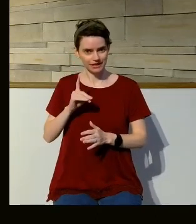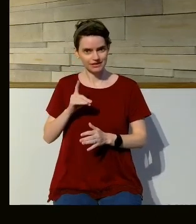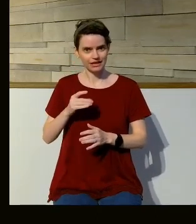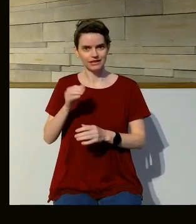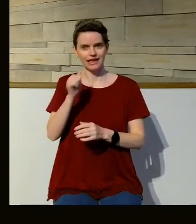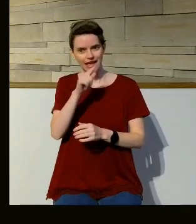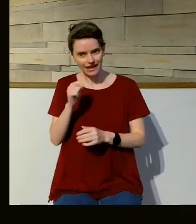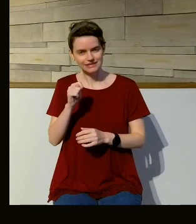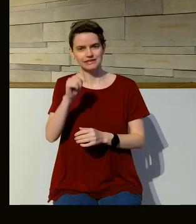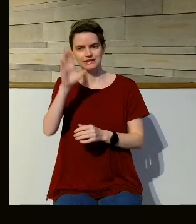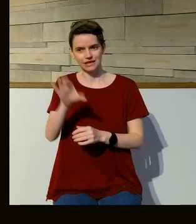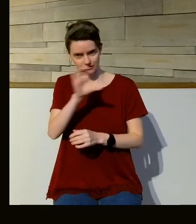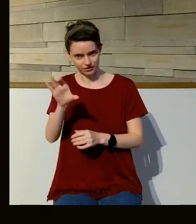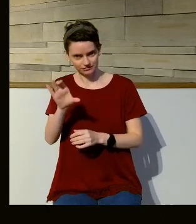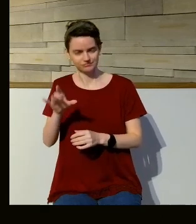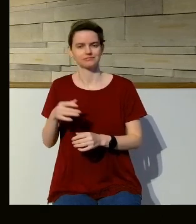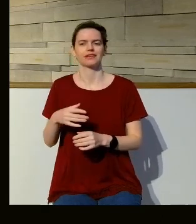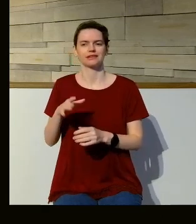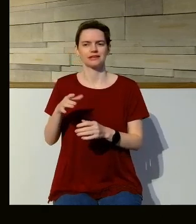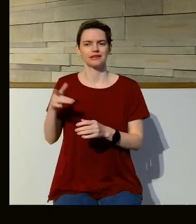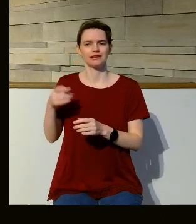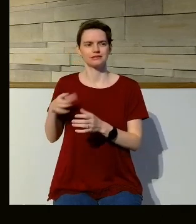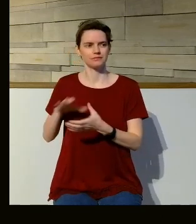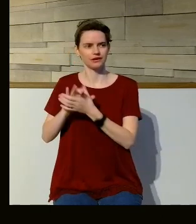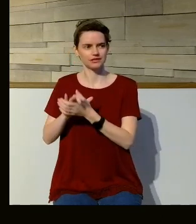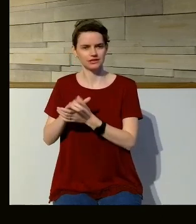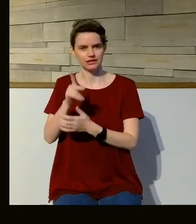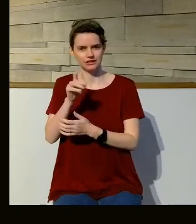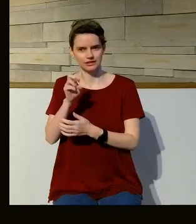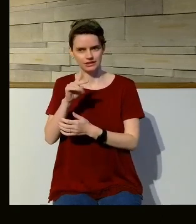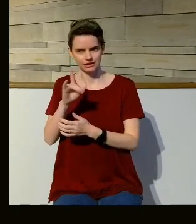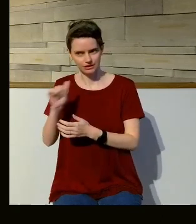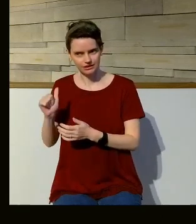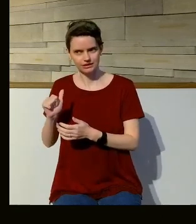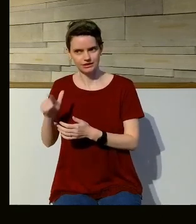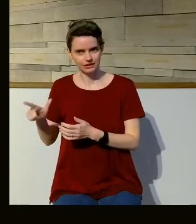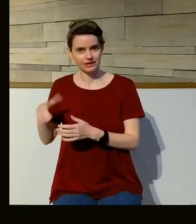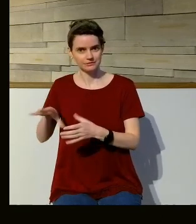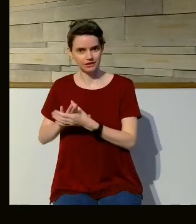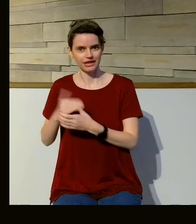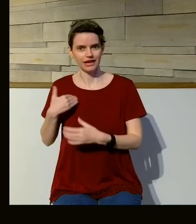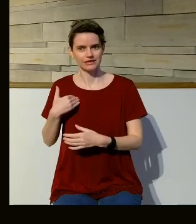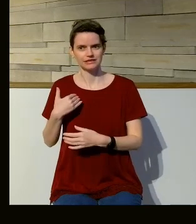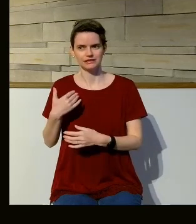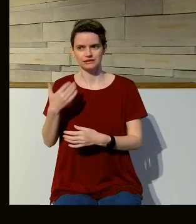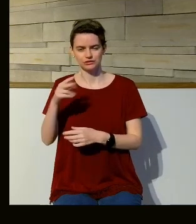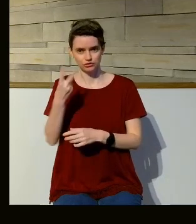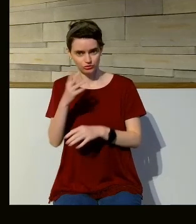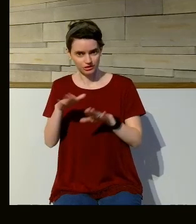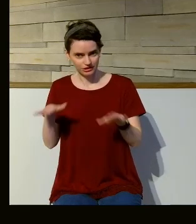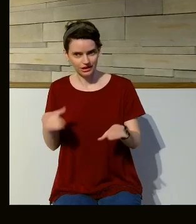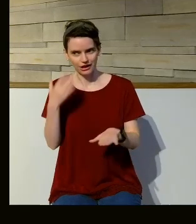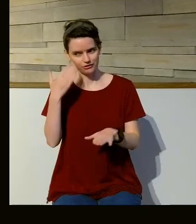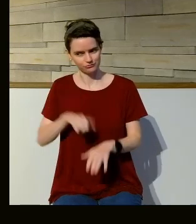Calvary. More importantly, he is married to Kendall, and glad that he has done so because they have Addison and Hudson as kids.